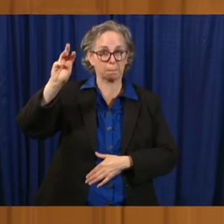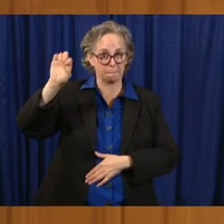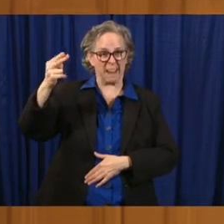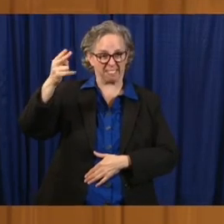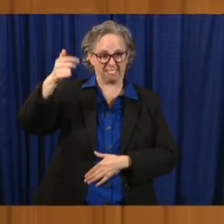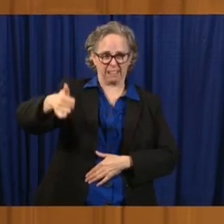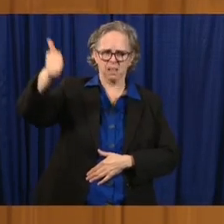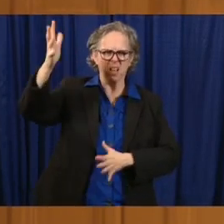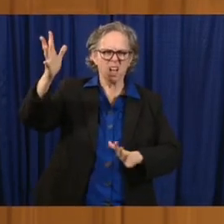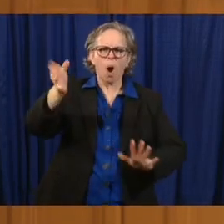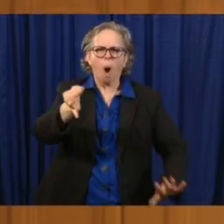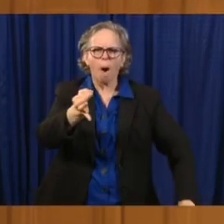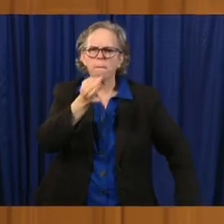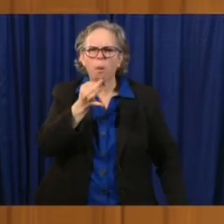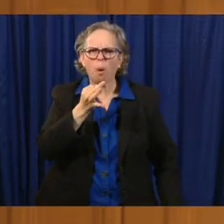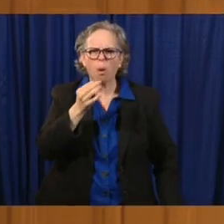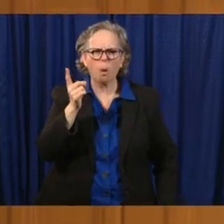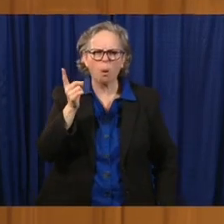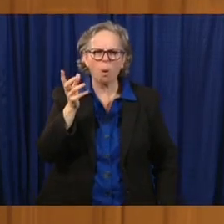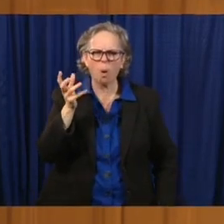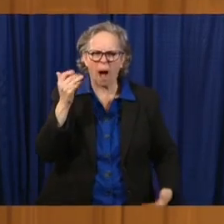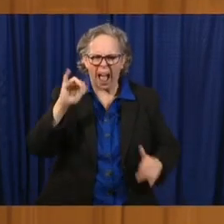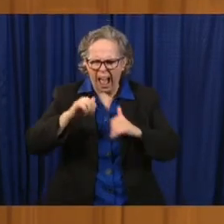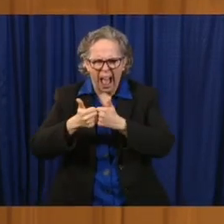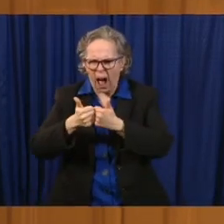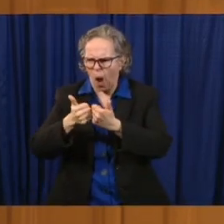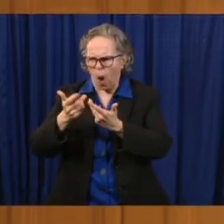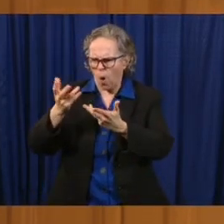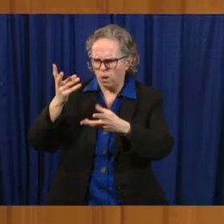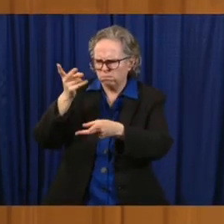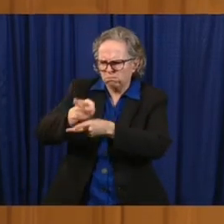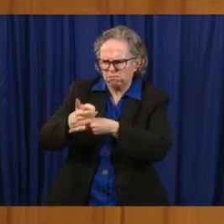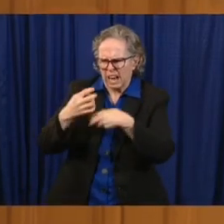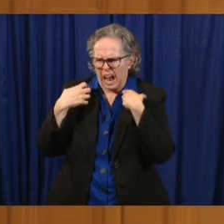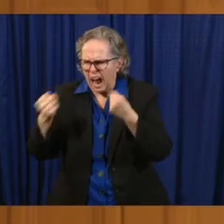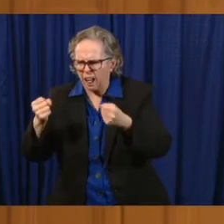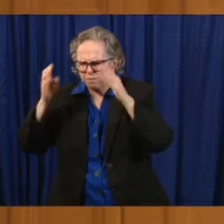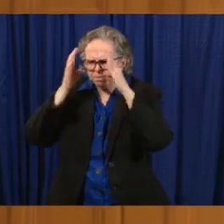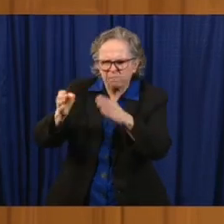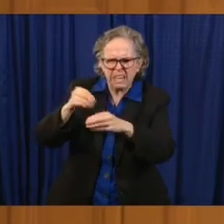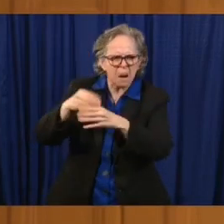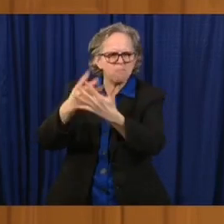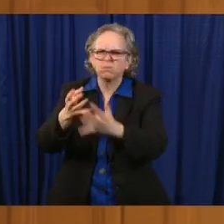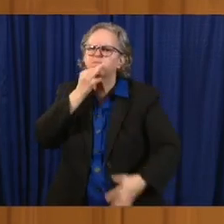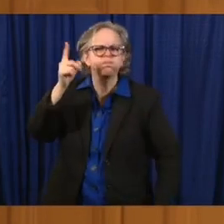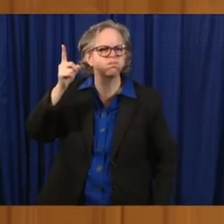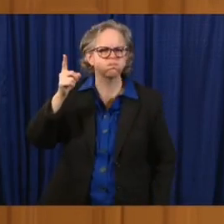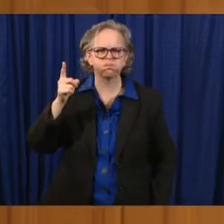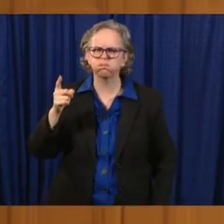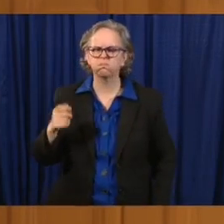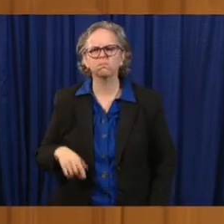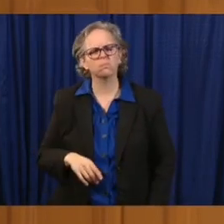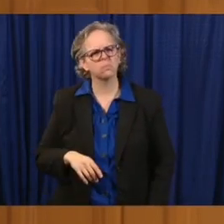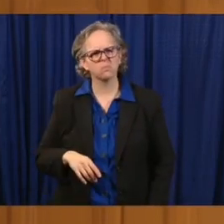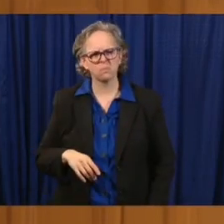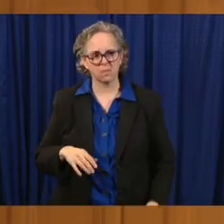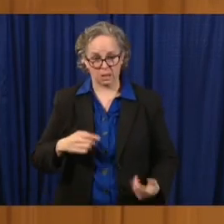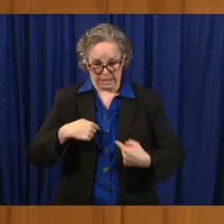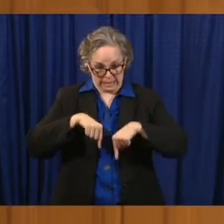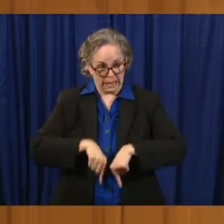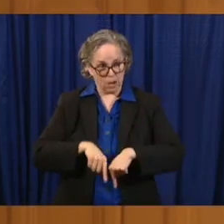and prisons. And we don't just work alone in this. We work with all our sister states, with the federal government, with the White